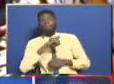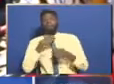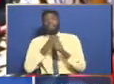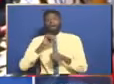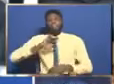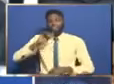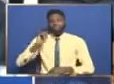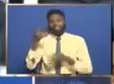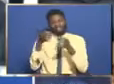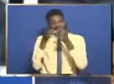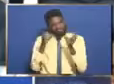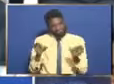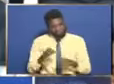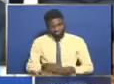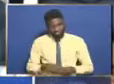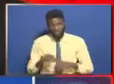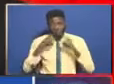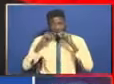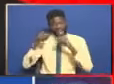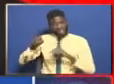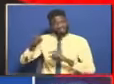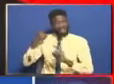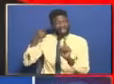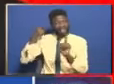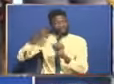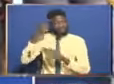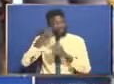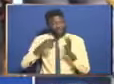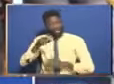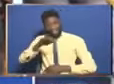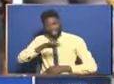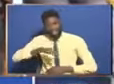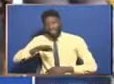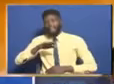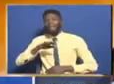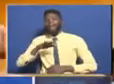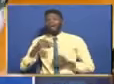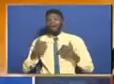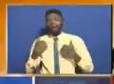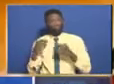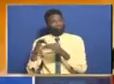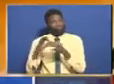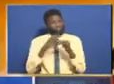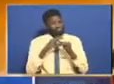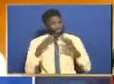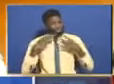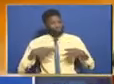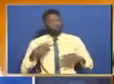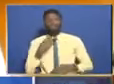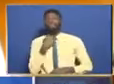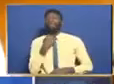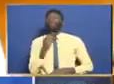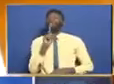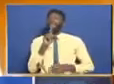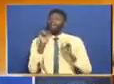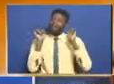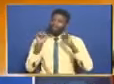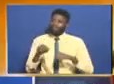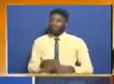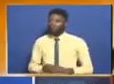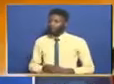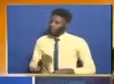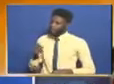to ensure the region is united and the people get to speak in one voice. So we must have that peace and the unity